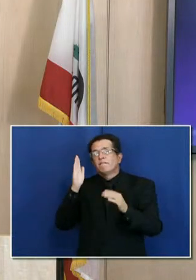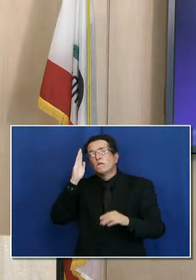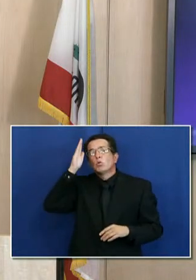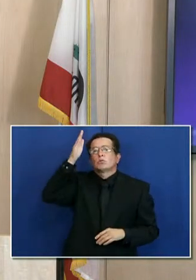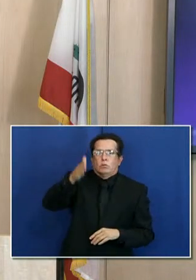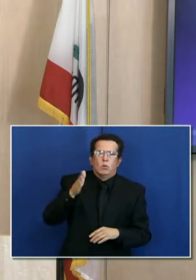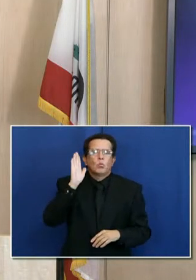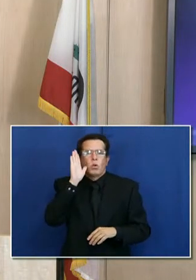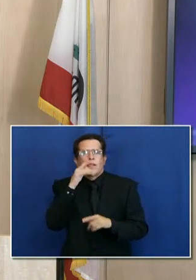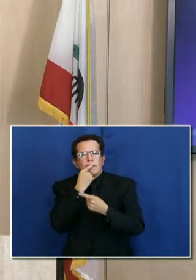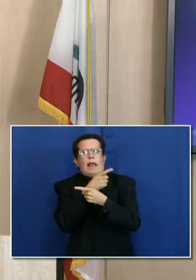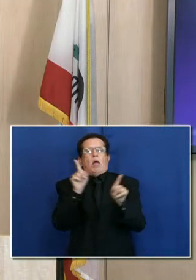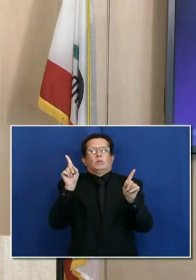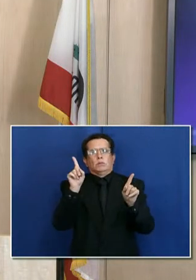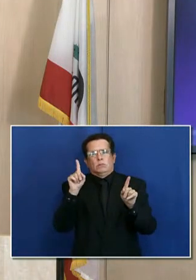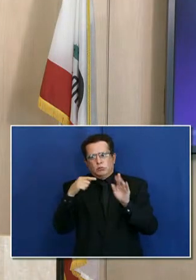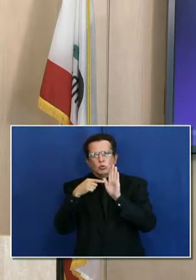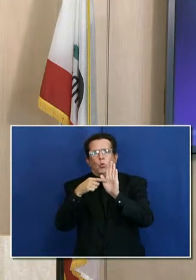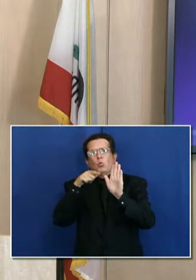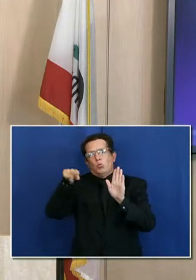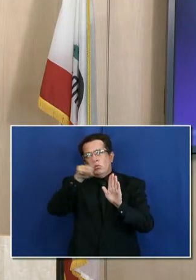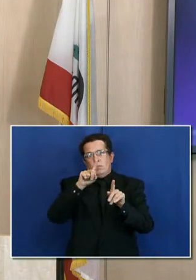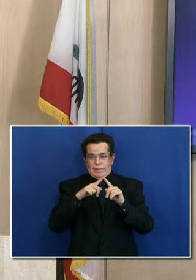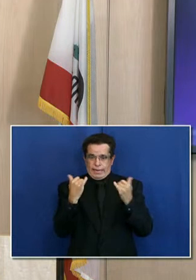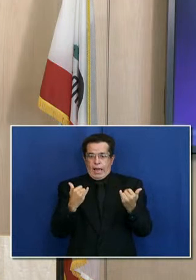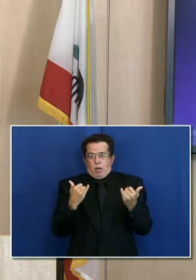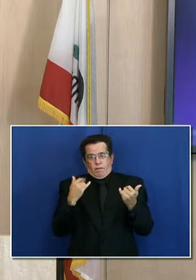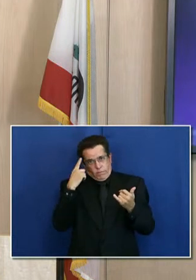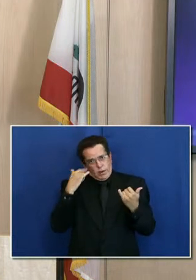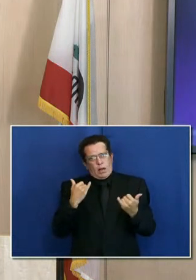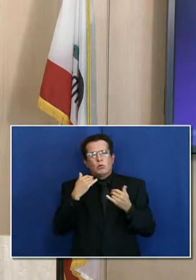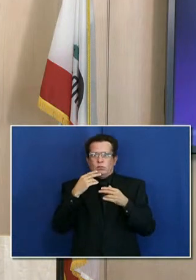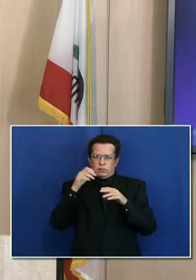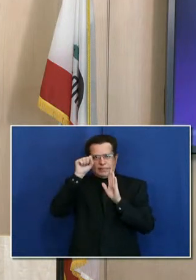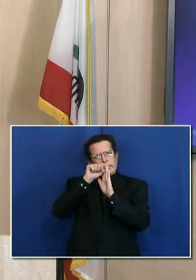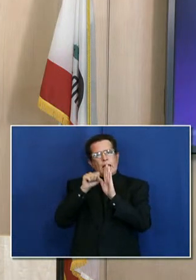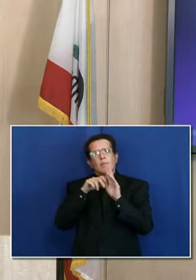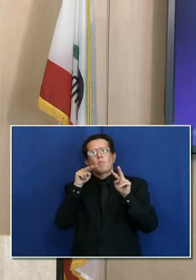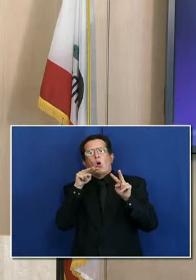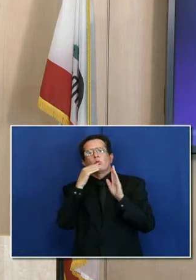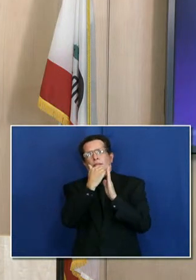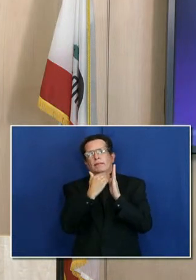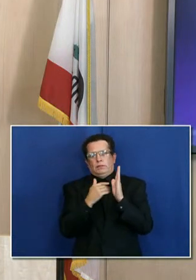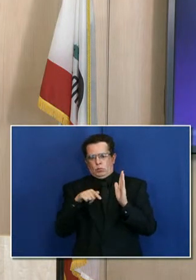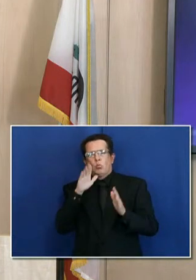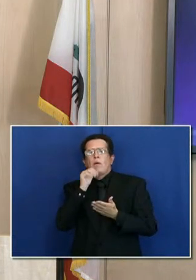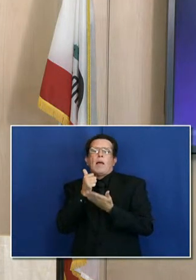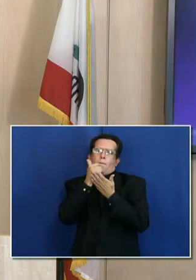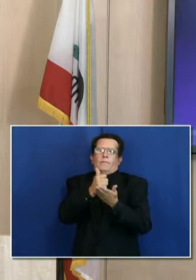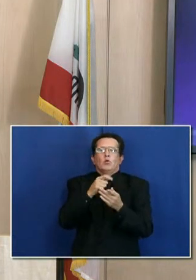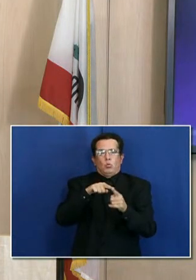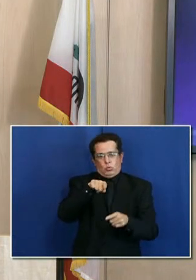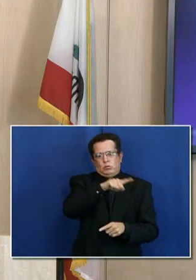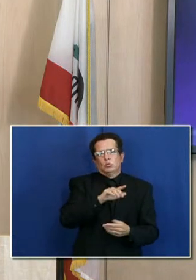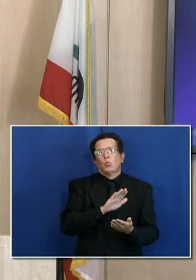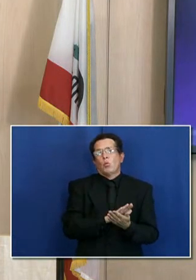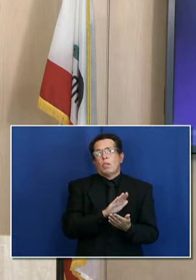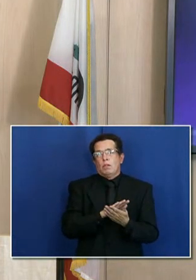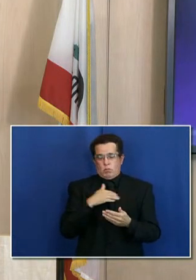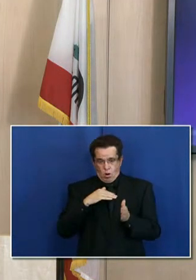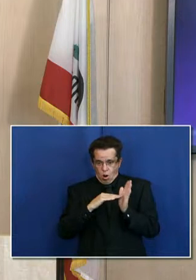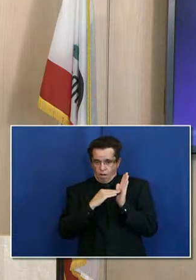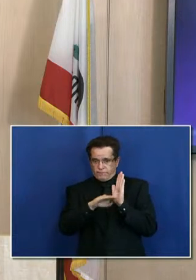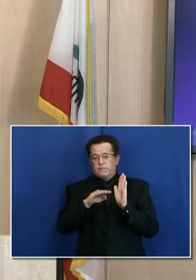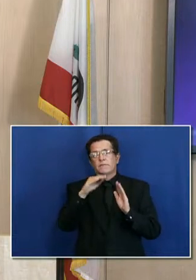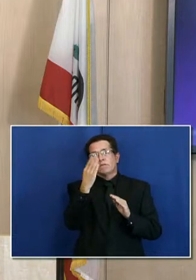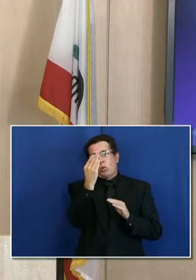share that with us. But for now, if we come off the state monitoring list, the only substantive impact would be on schools. Once we are off, if we remain off for